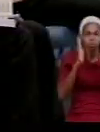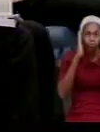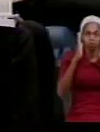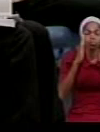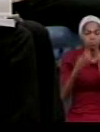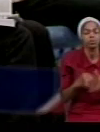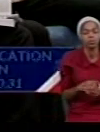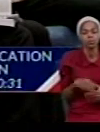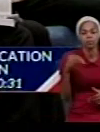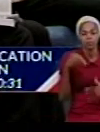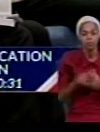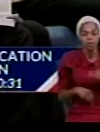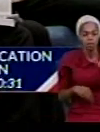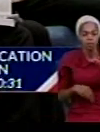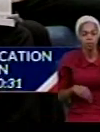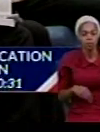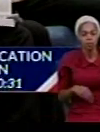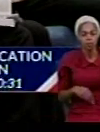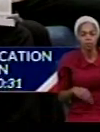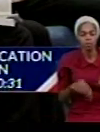17.